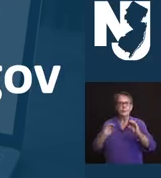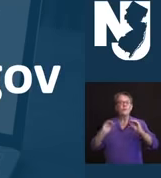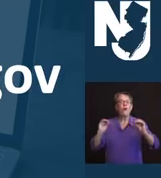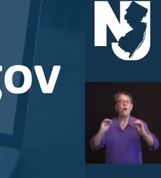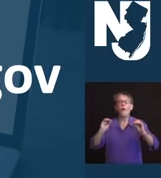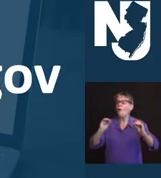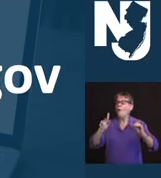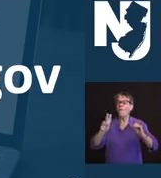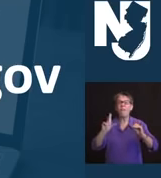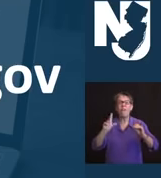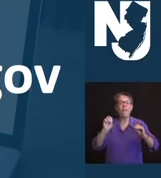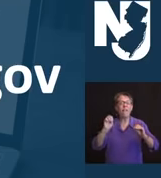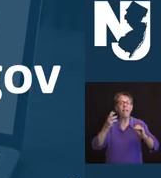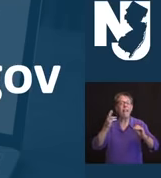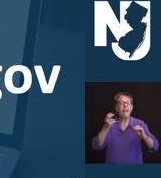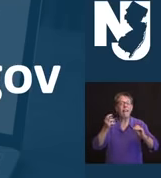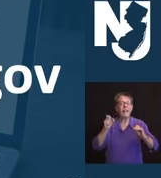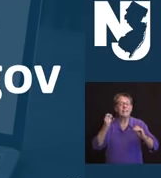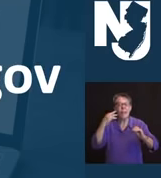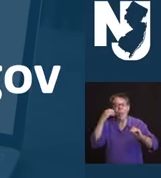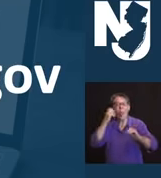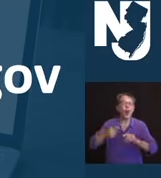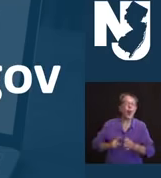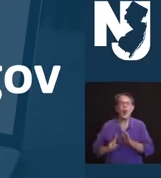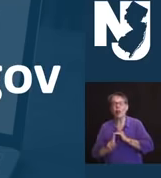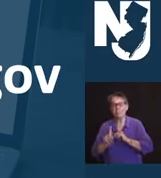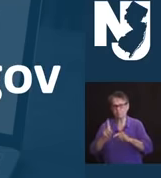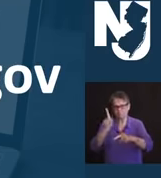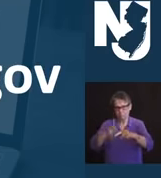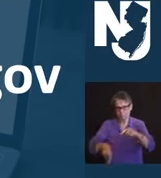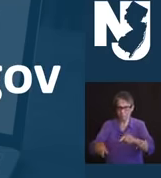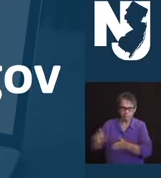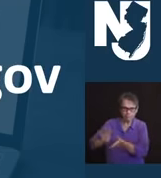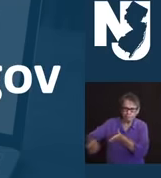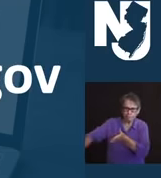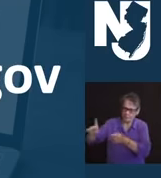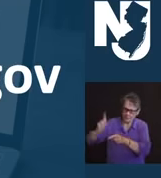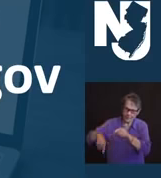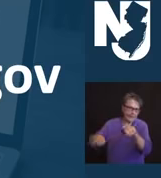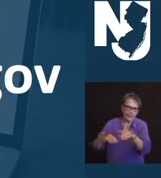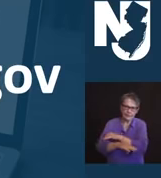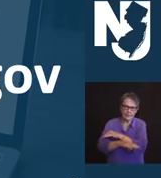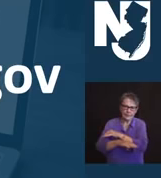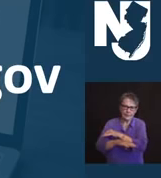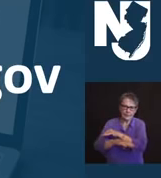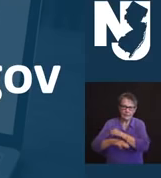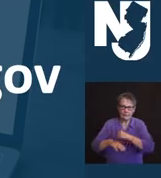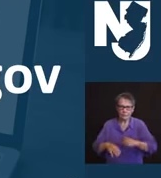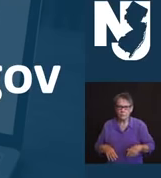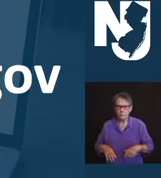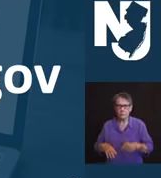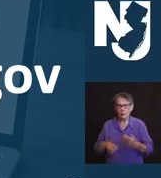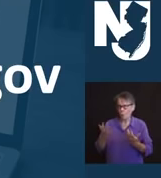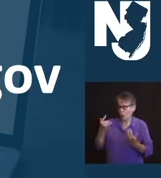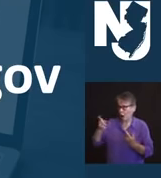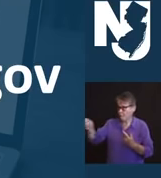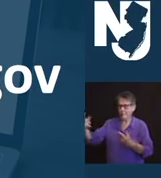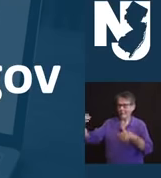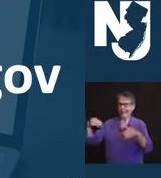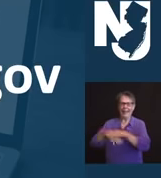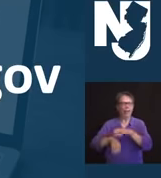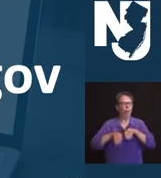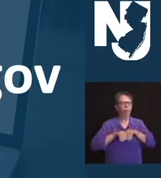responsibly, those who need to get back to work, especially if those knuckleheads could be spreading COVID-19. Casinos